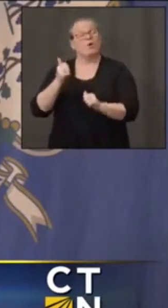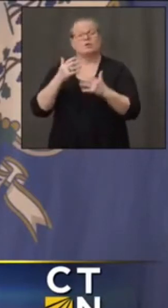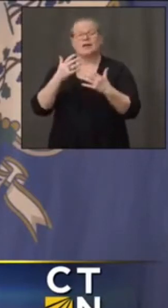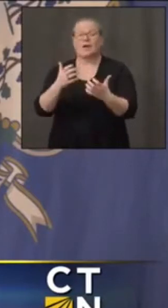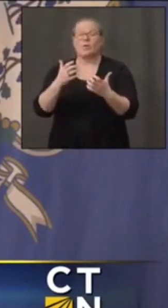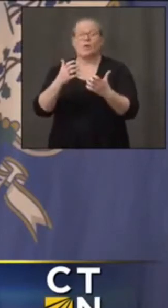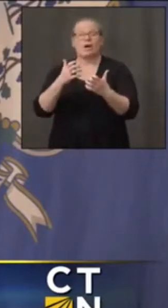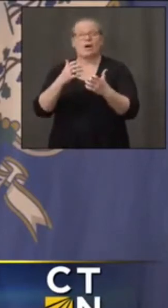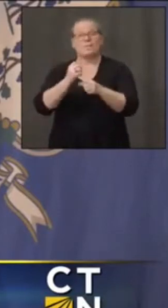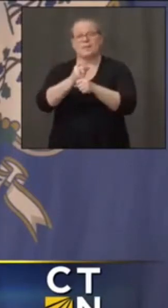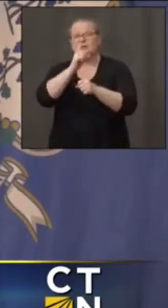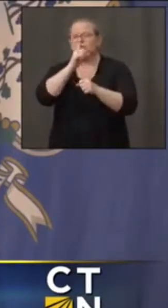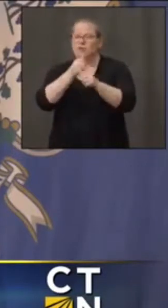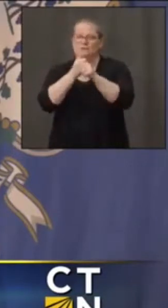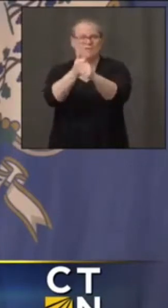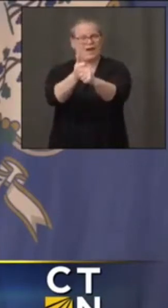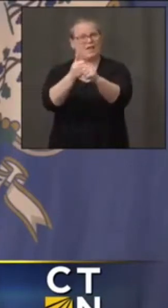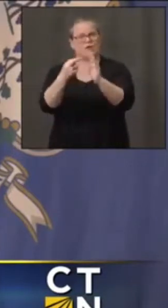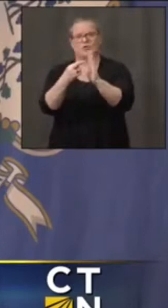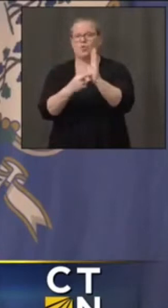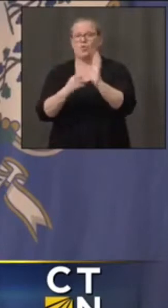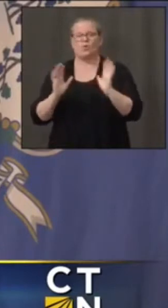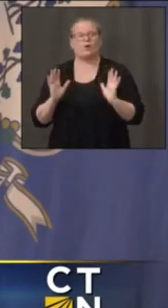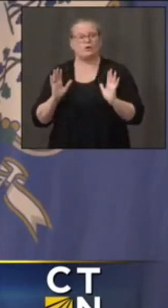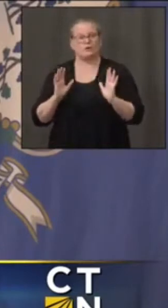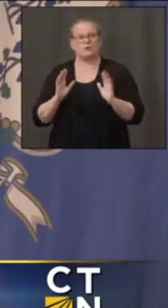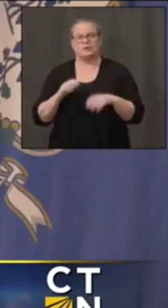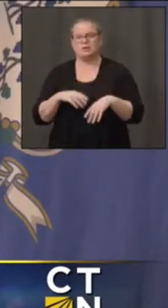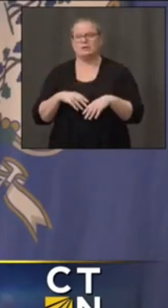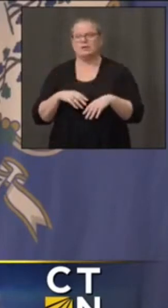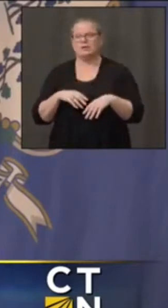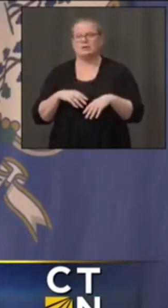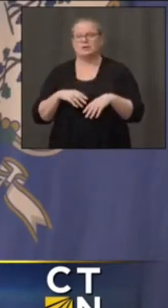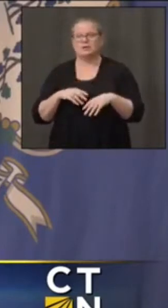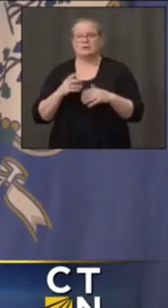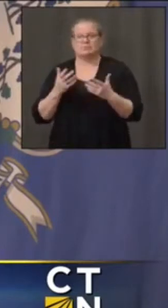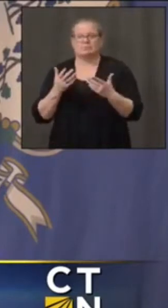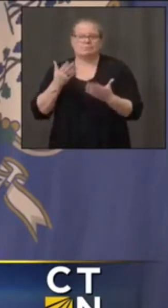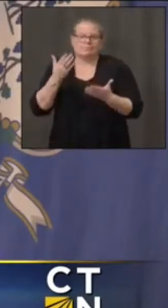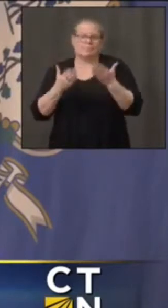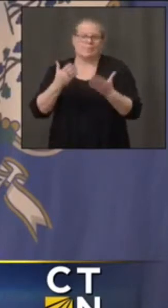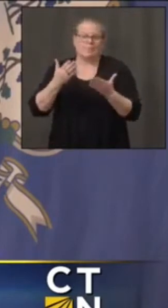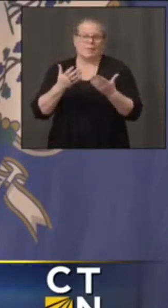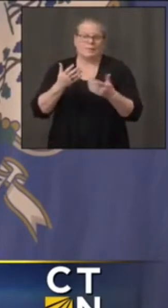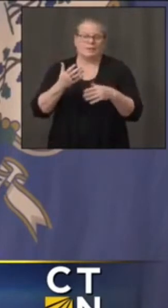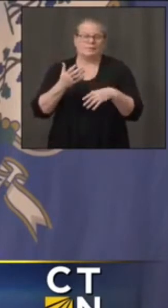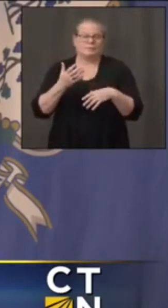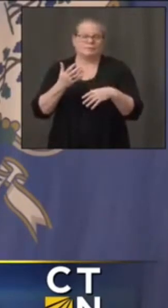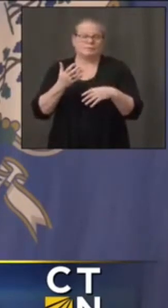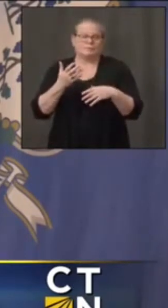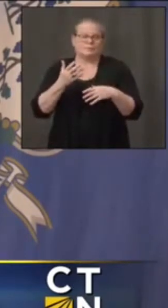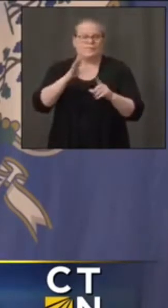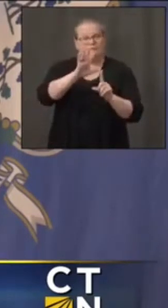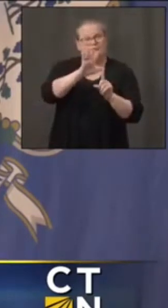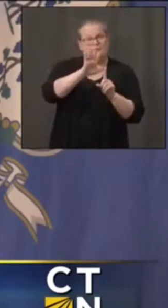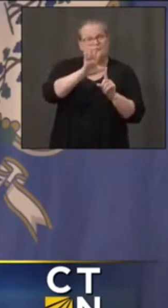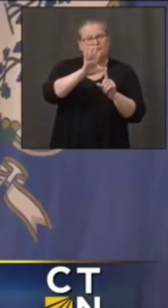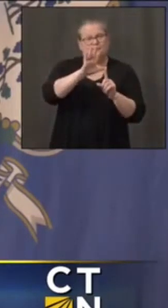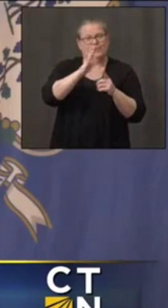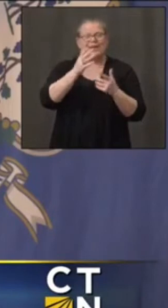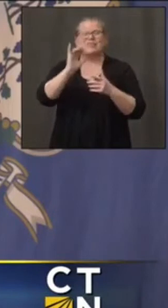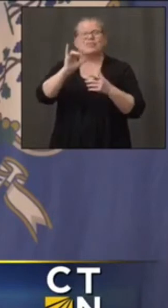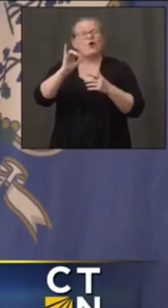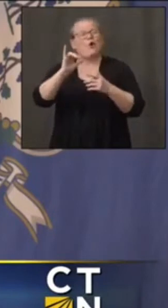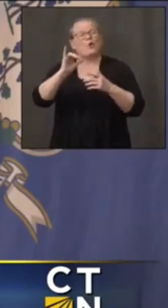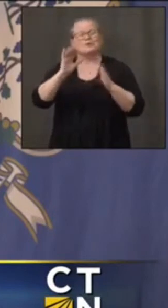it's the old 80-20 rule, in this case, probably 5% creates 95% of the infections. It's those super